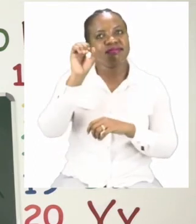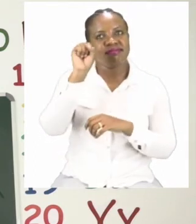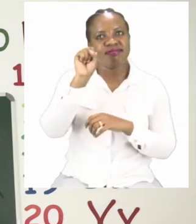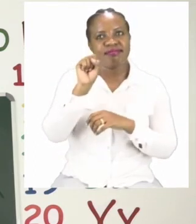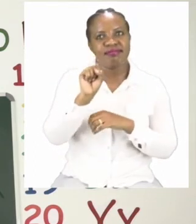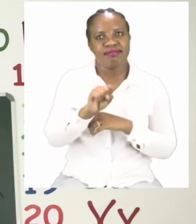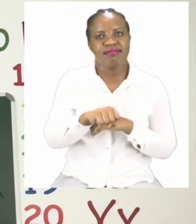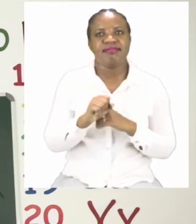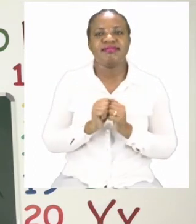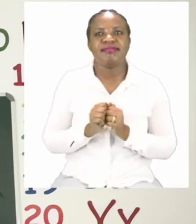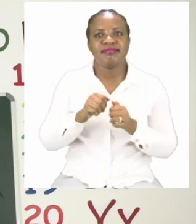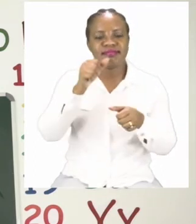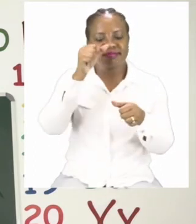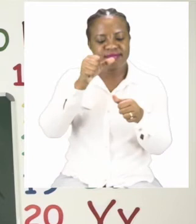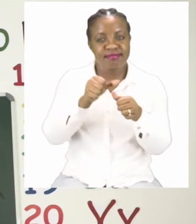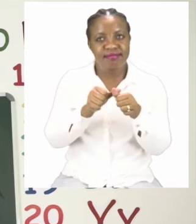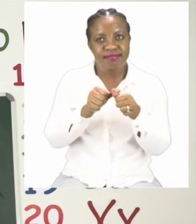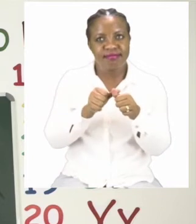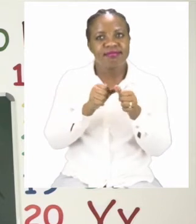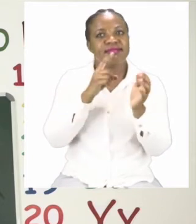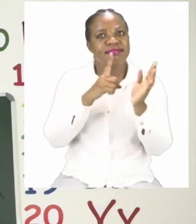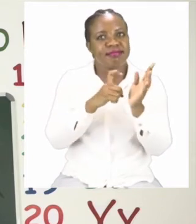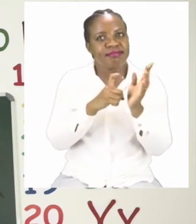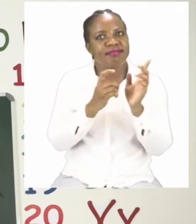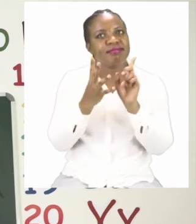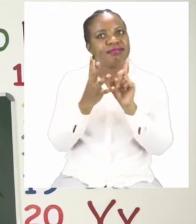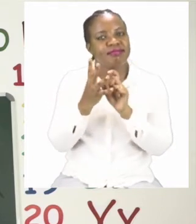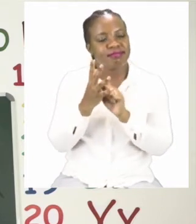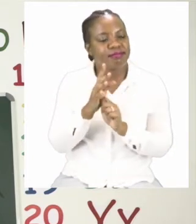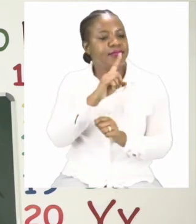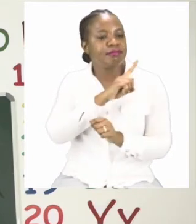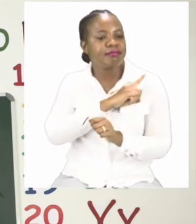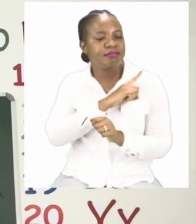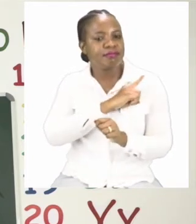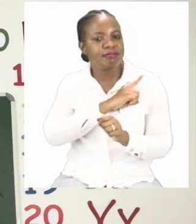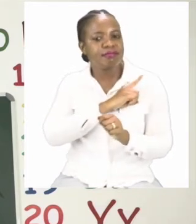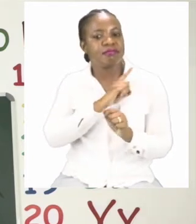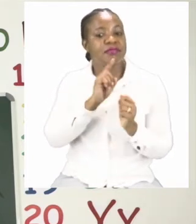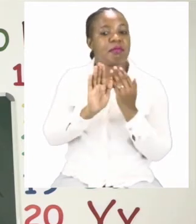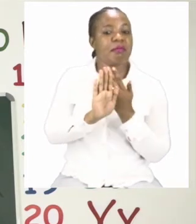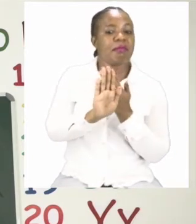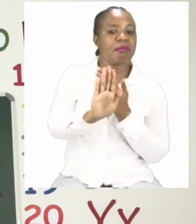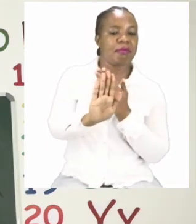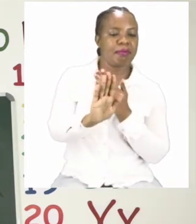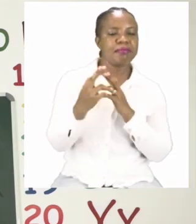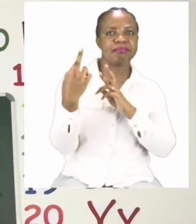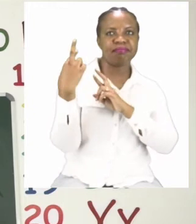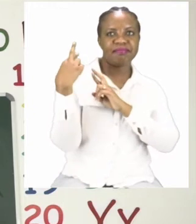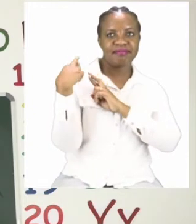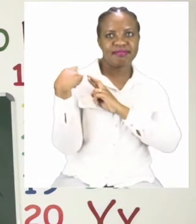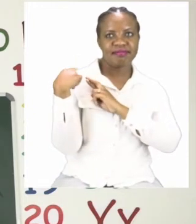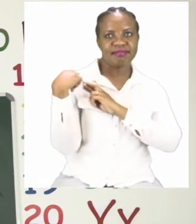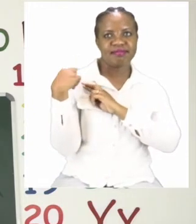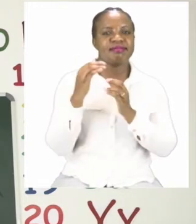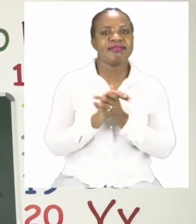Remember, we need to sanitize because we're trying to stay safe and be responsible as well. Make sure